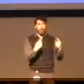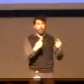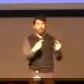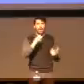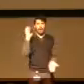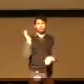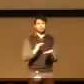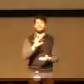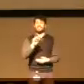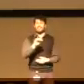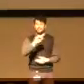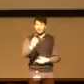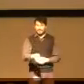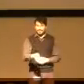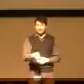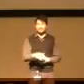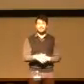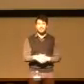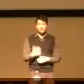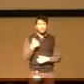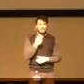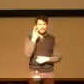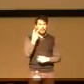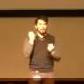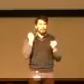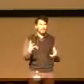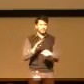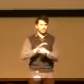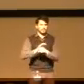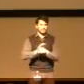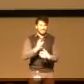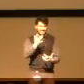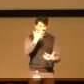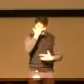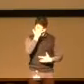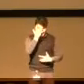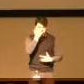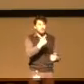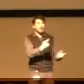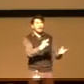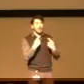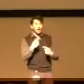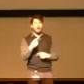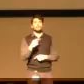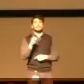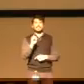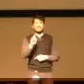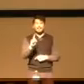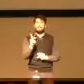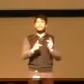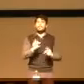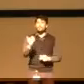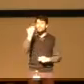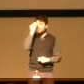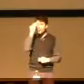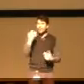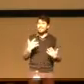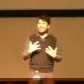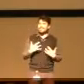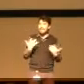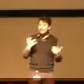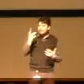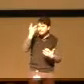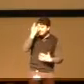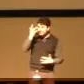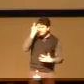We've seen a number of COVID patients that have been coming to the ED. I think because people know with mild disease, they're not going to have